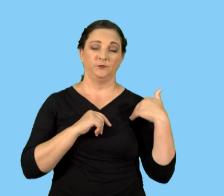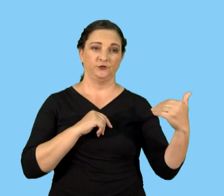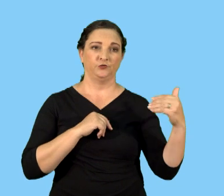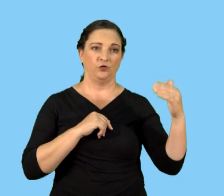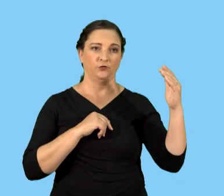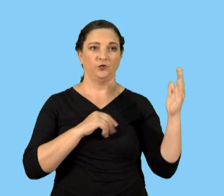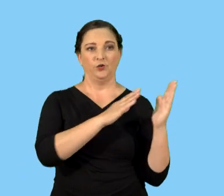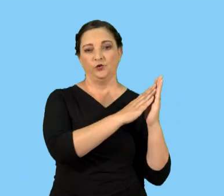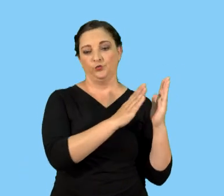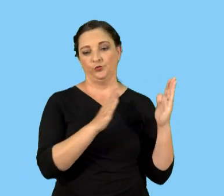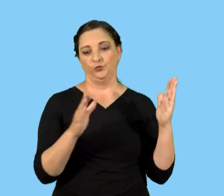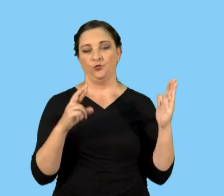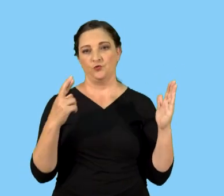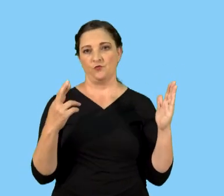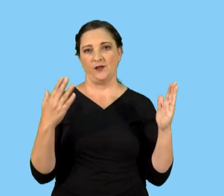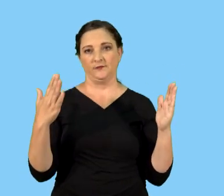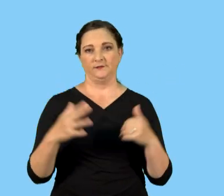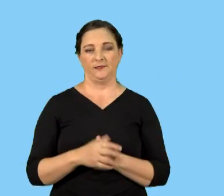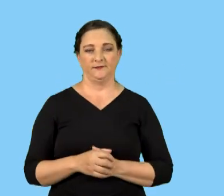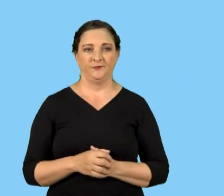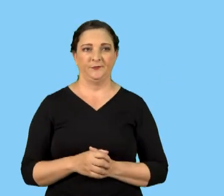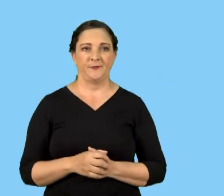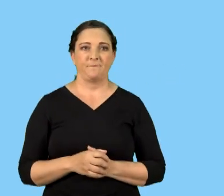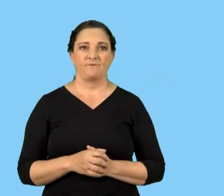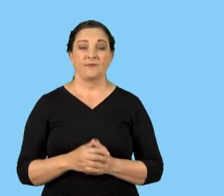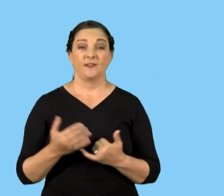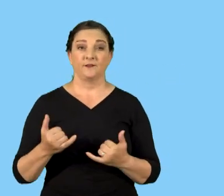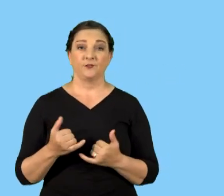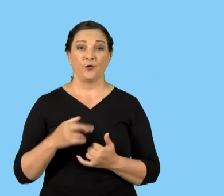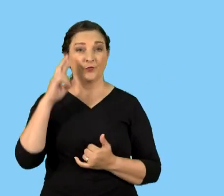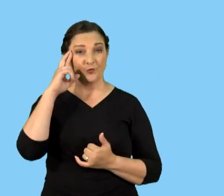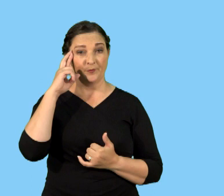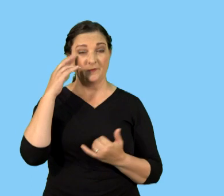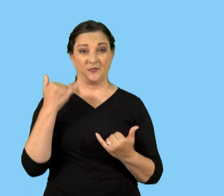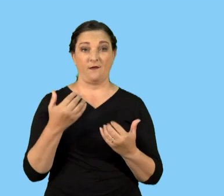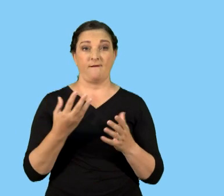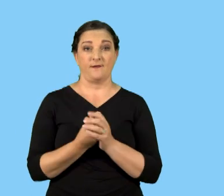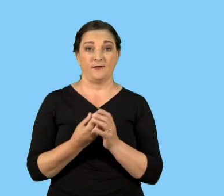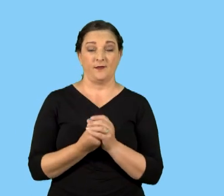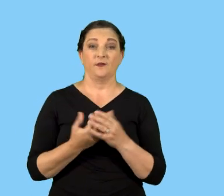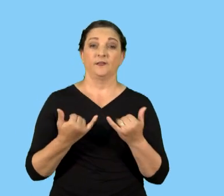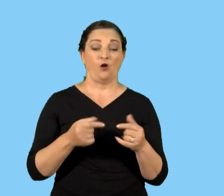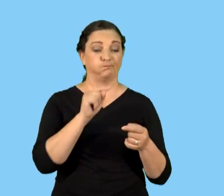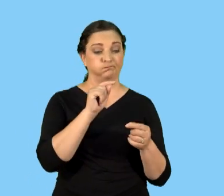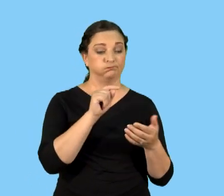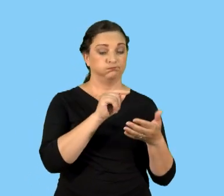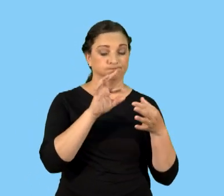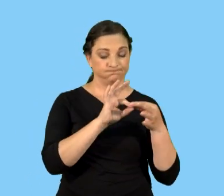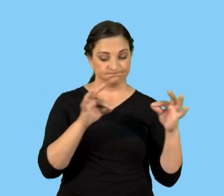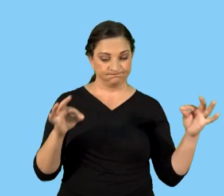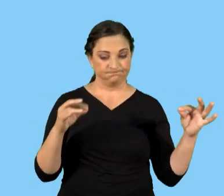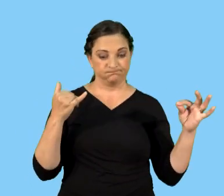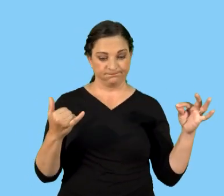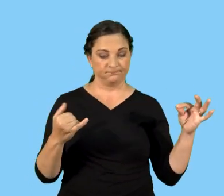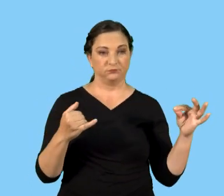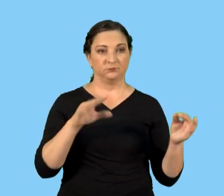left-hand side to the right-hand side, hence hydroxide. So now, name the reactants and products of the following reaction and calculate